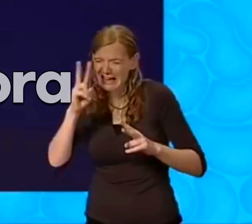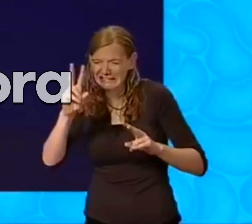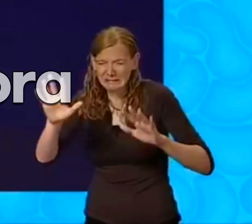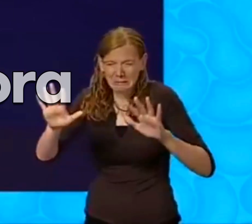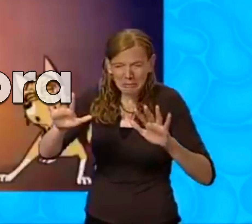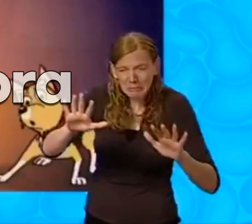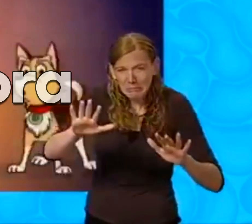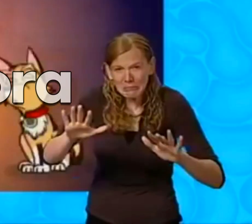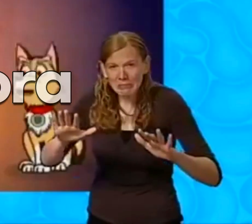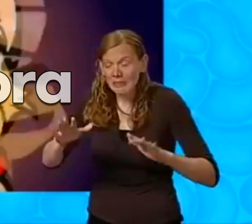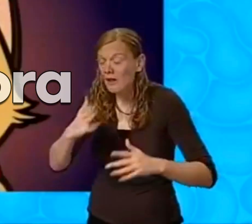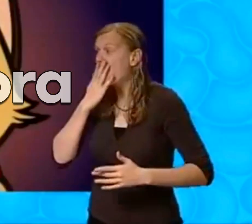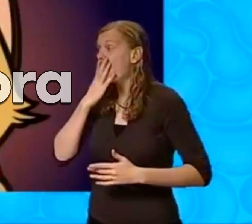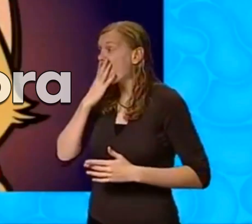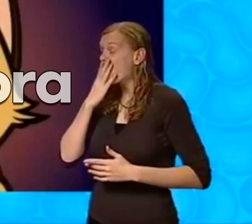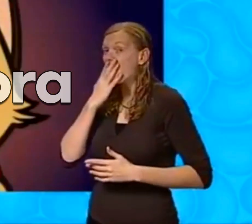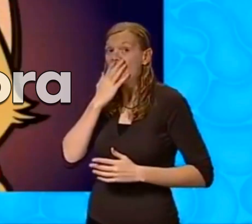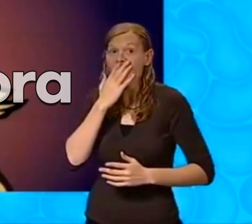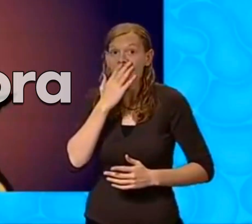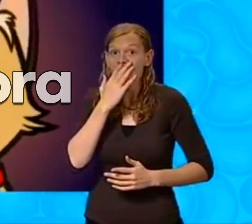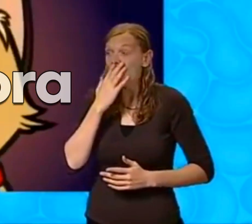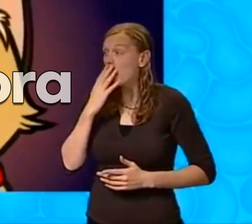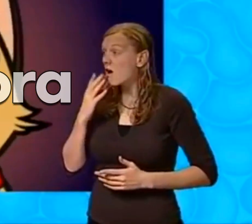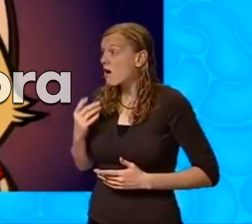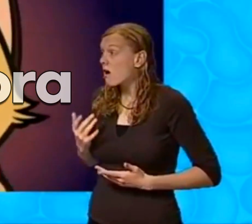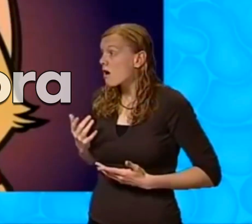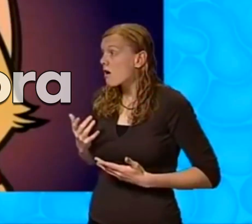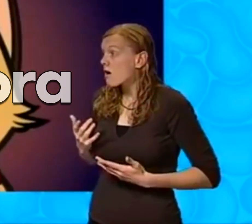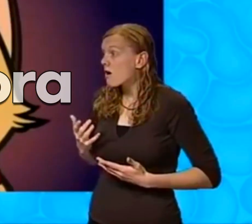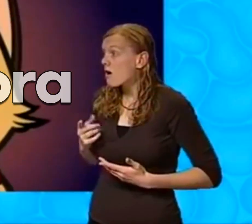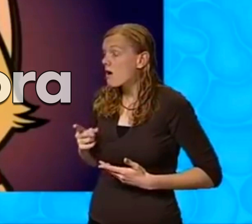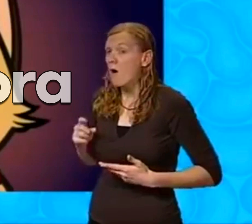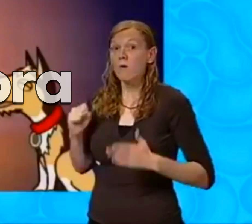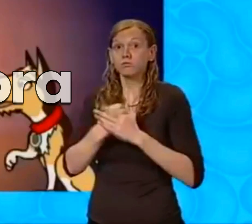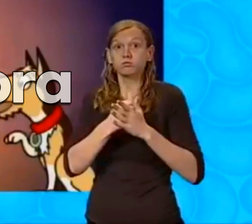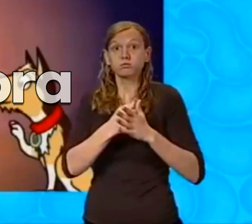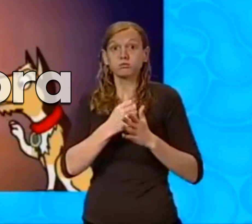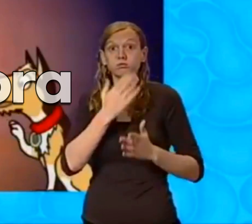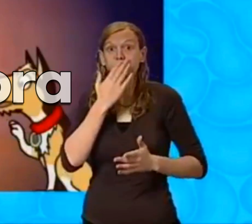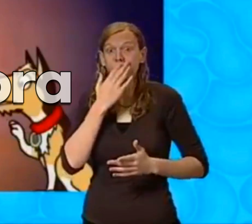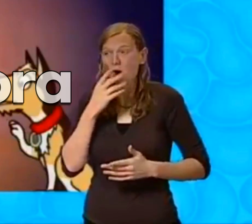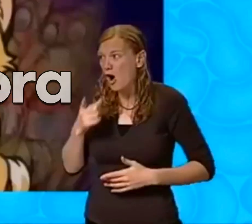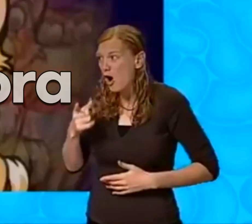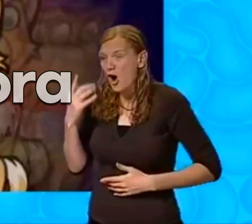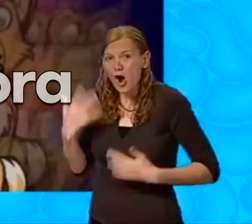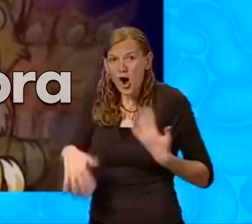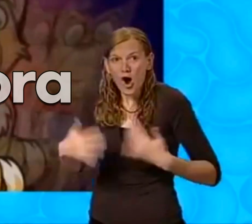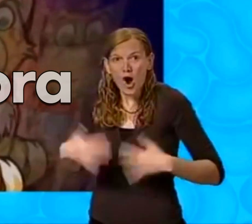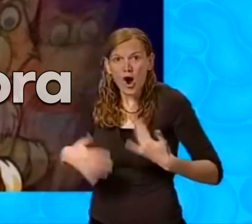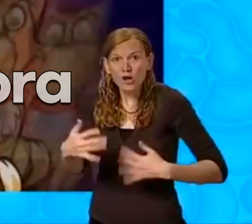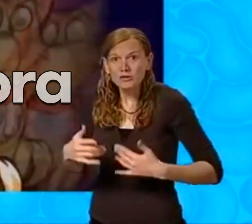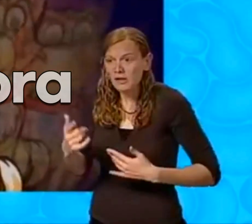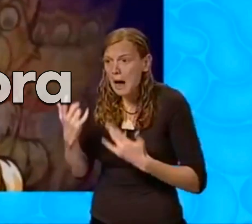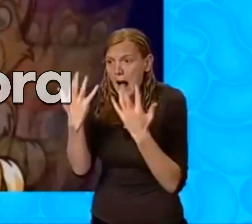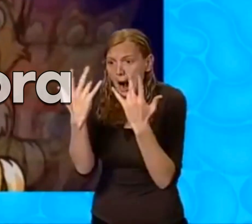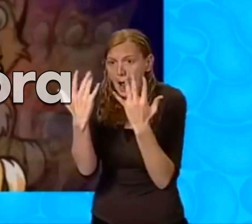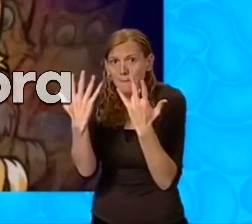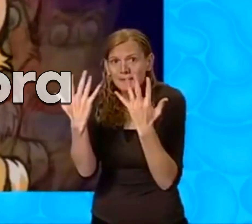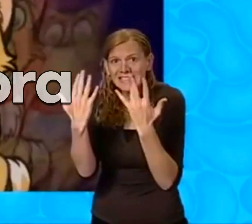Oh, mother. That hurt. How many fingers?